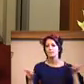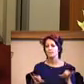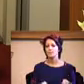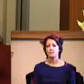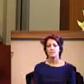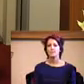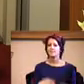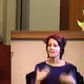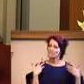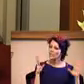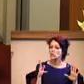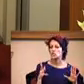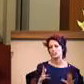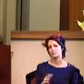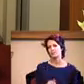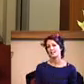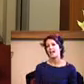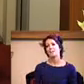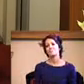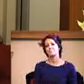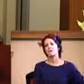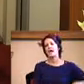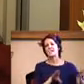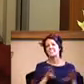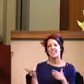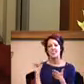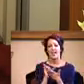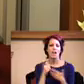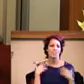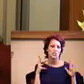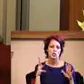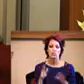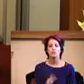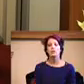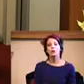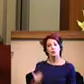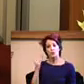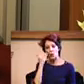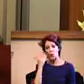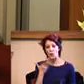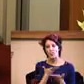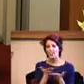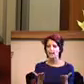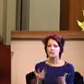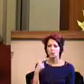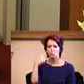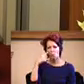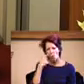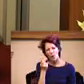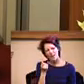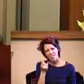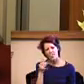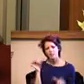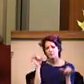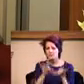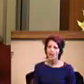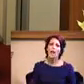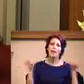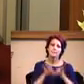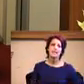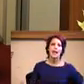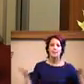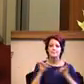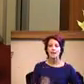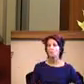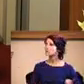make the movie I'm in Hollywood you know all those sorts of things that happen for us uh things can get a little bit stale and and certainly you know as um for those of